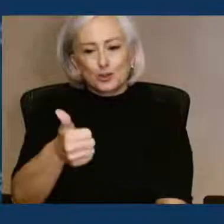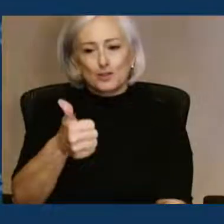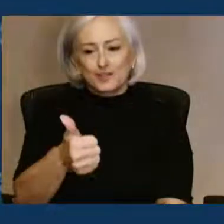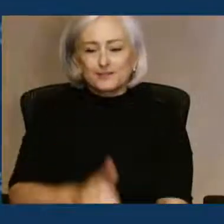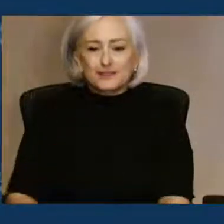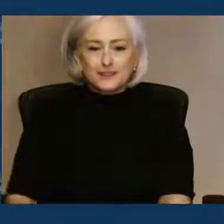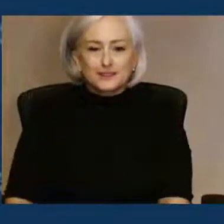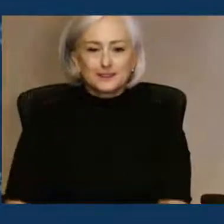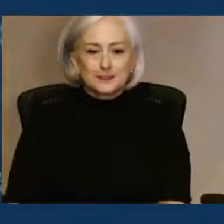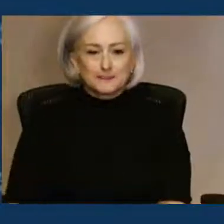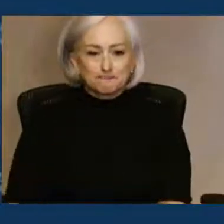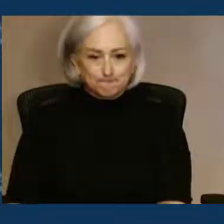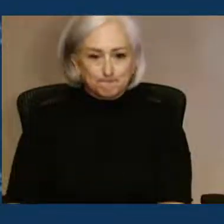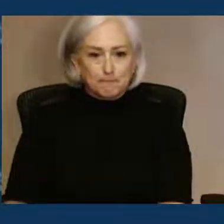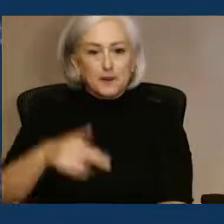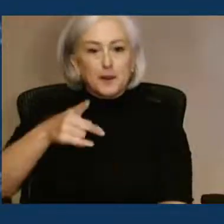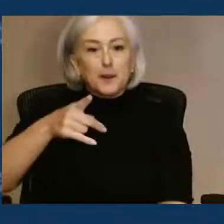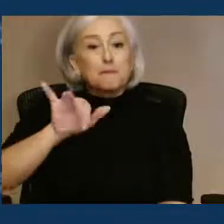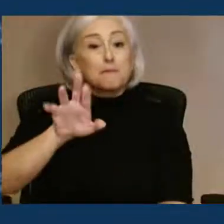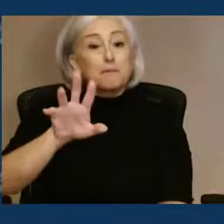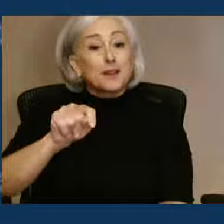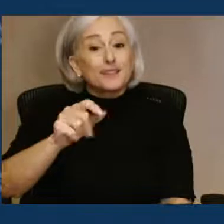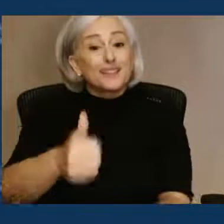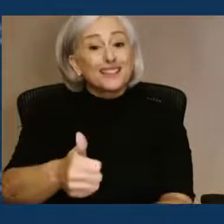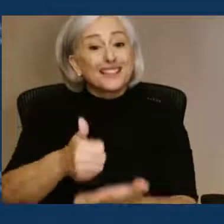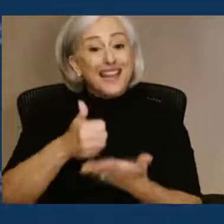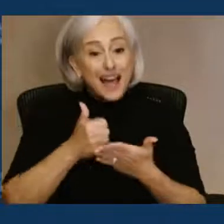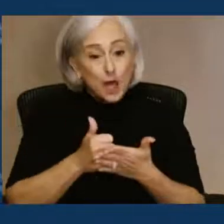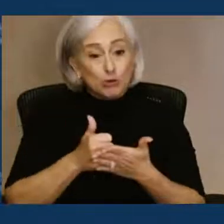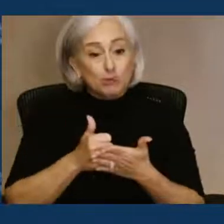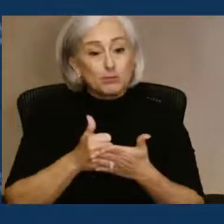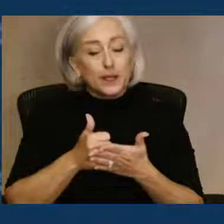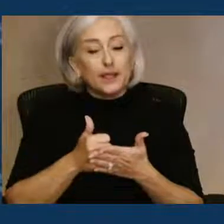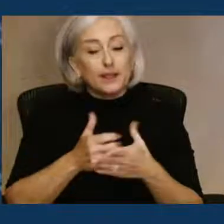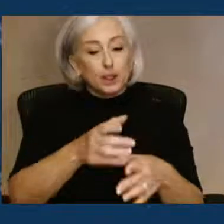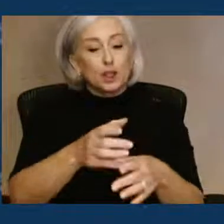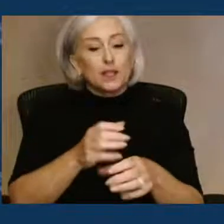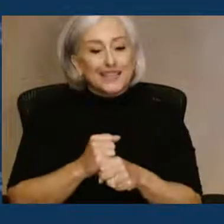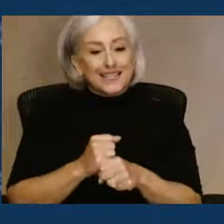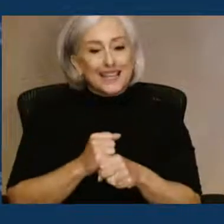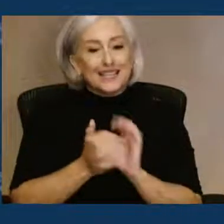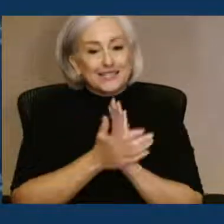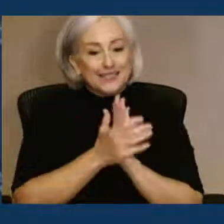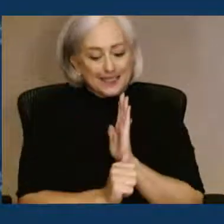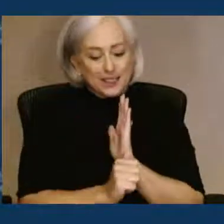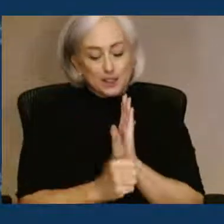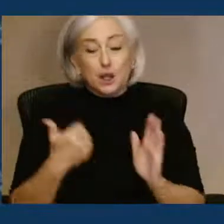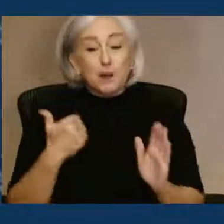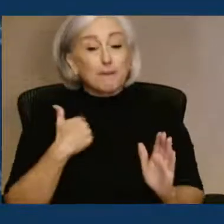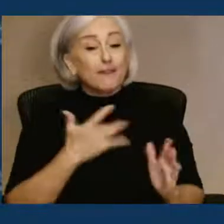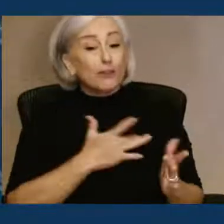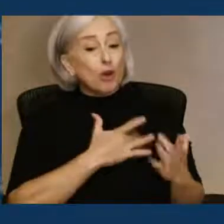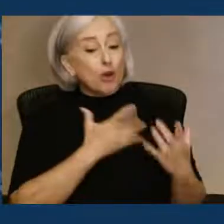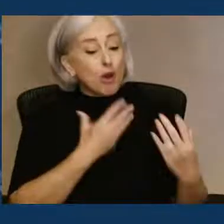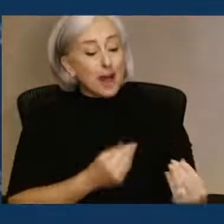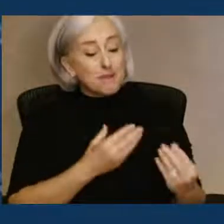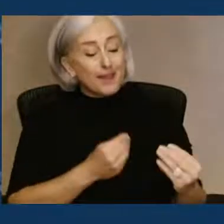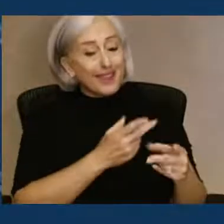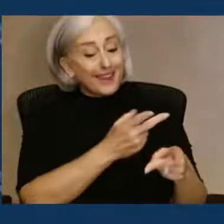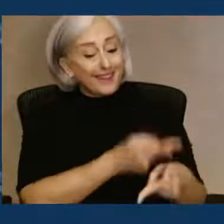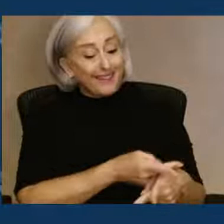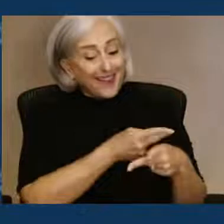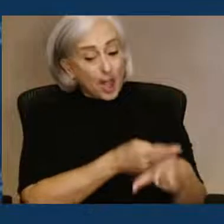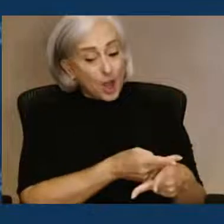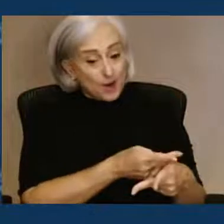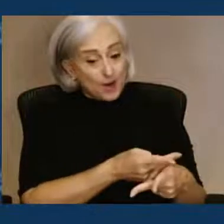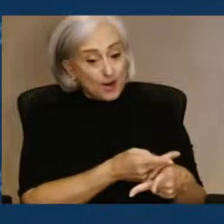Well, I feel like Pivot has helped me gain skills. You know, before I had empathy and care, I think now I can help translate